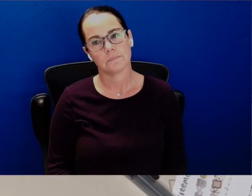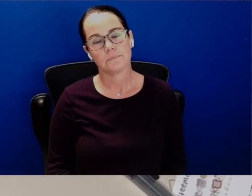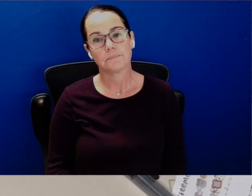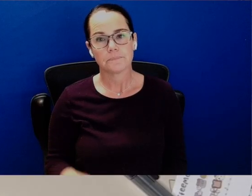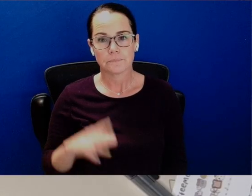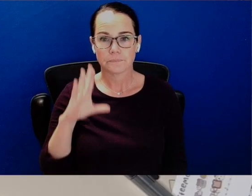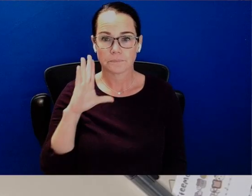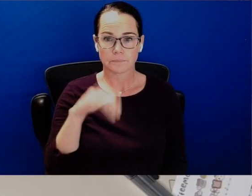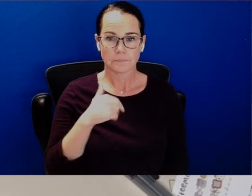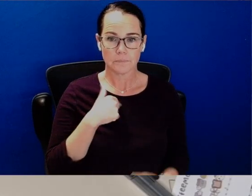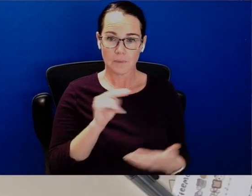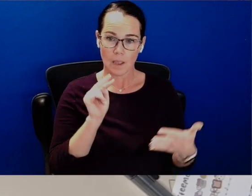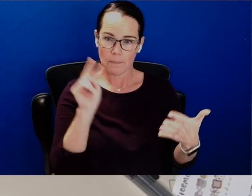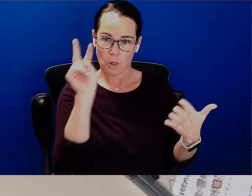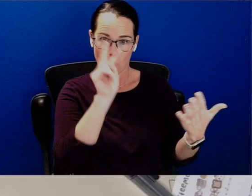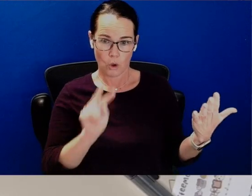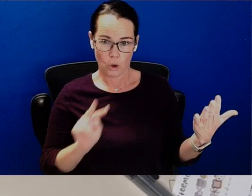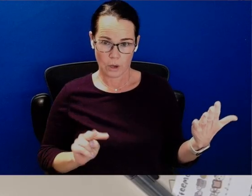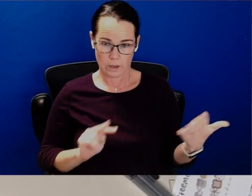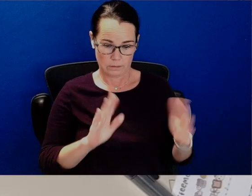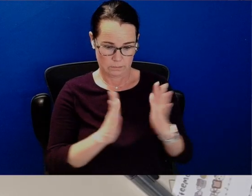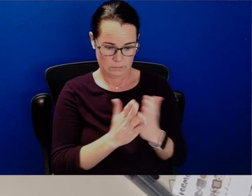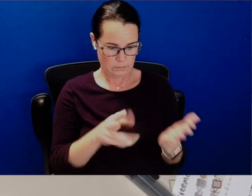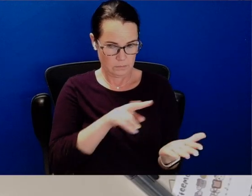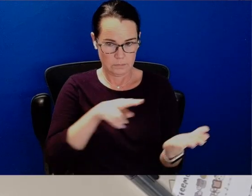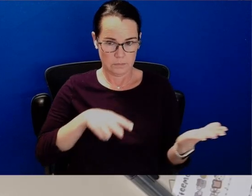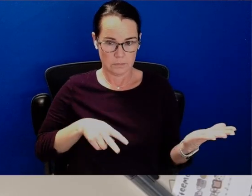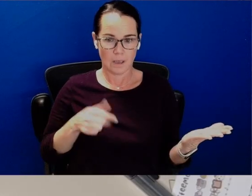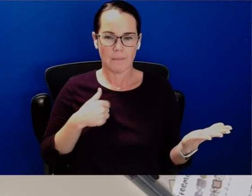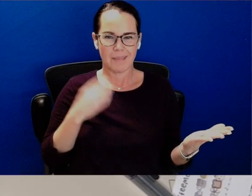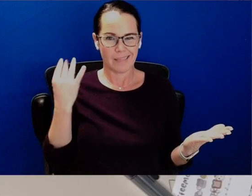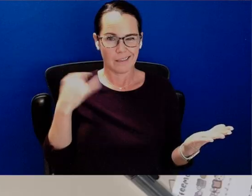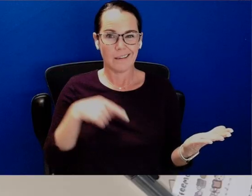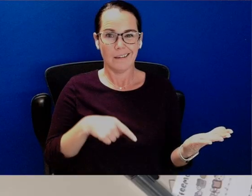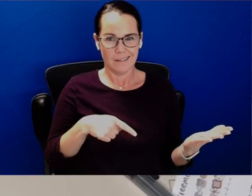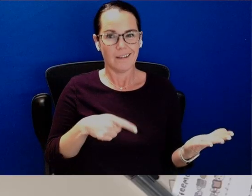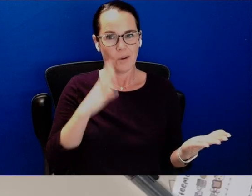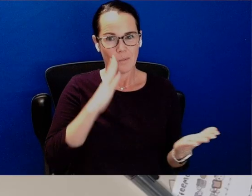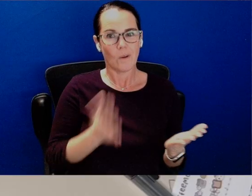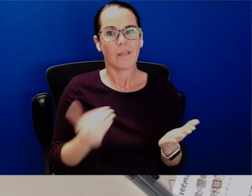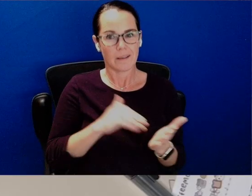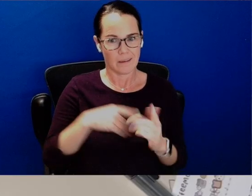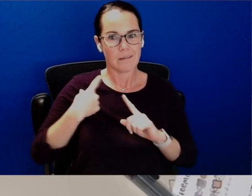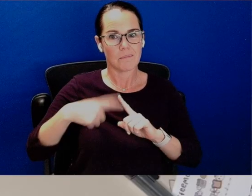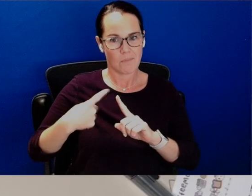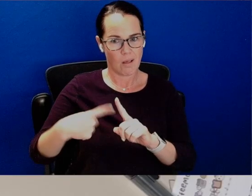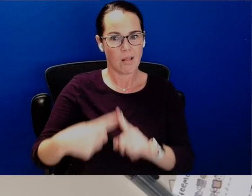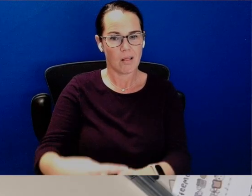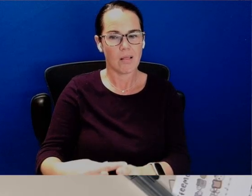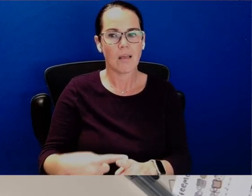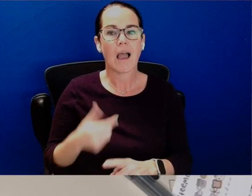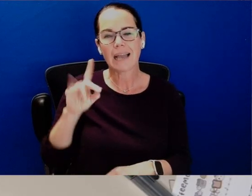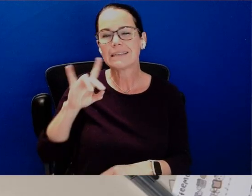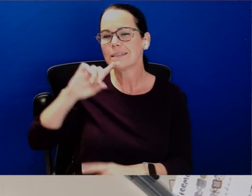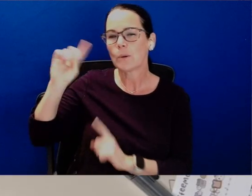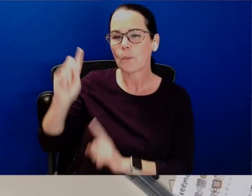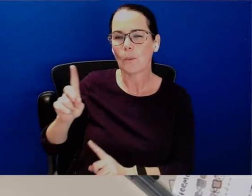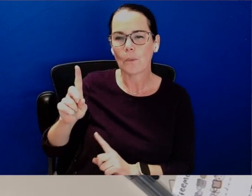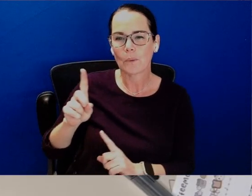You know, I'm looking at this as I'm doing it, and I'm thinking I'm probably going to do the same thing for every month. I did order the